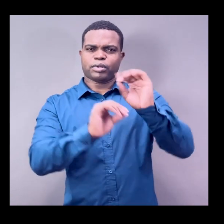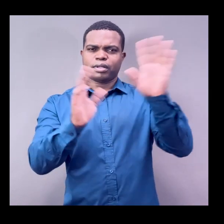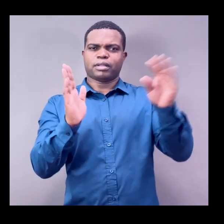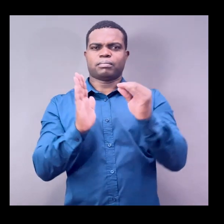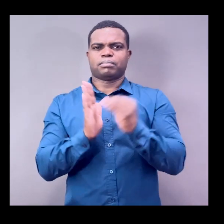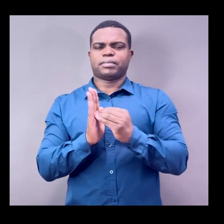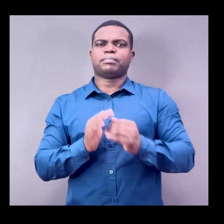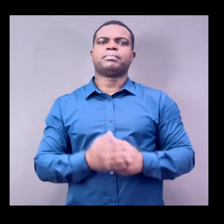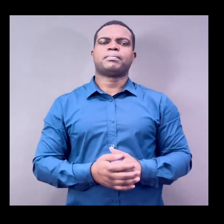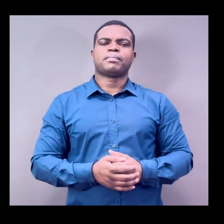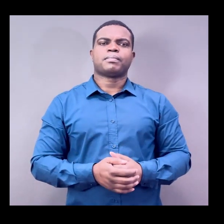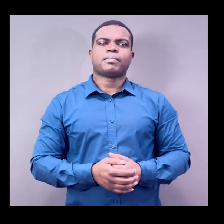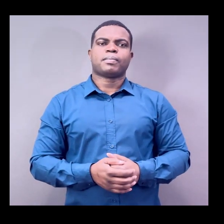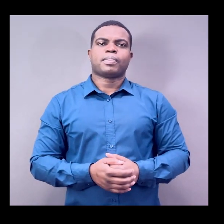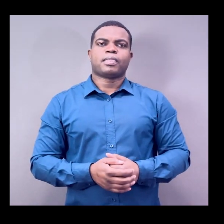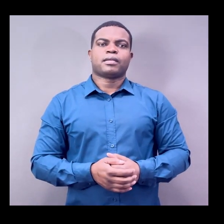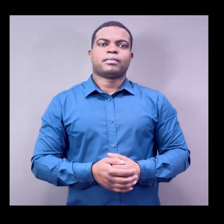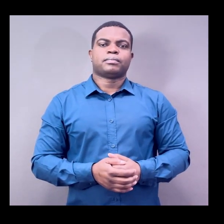So